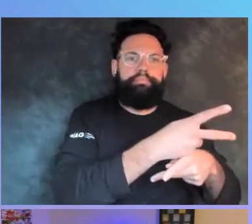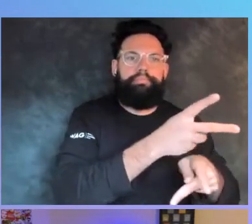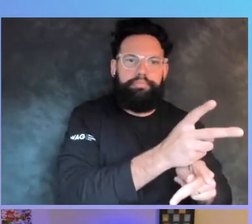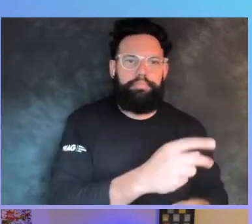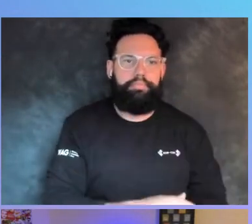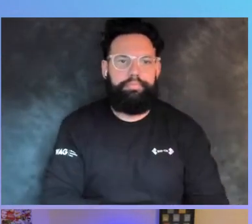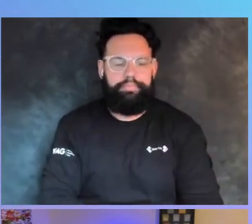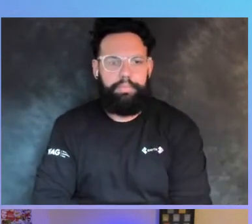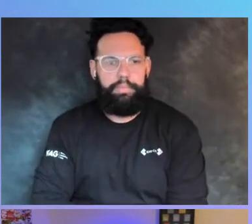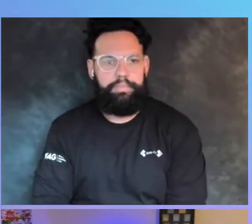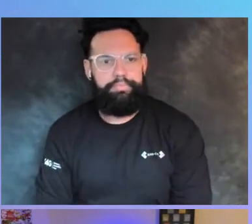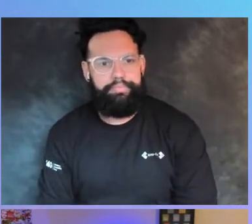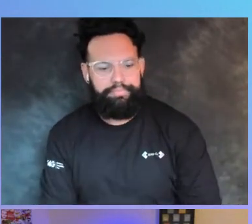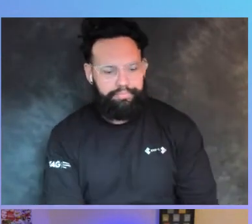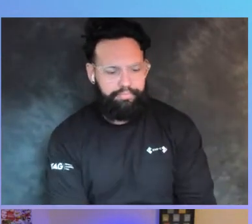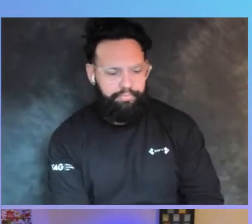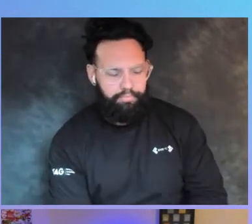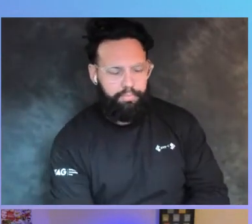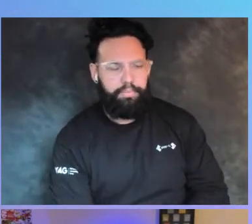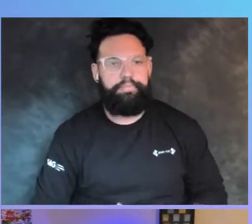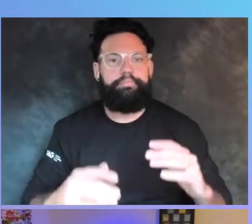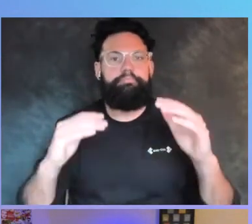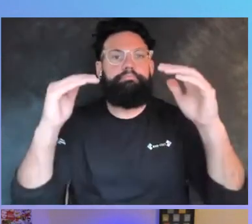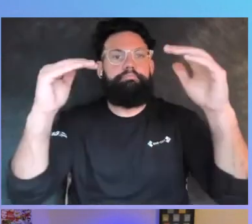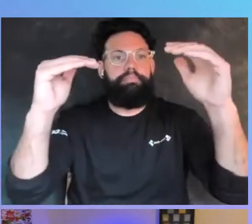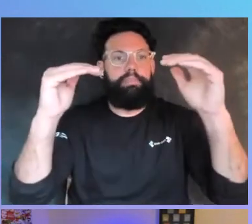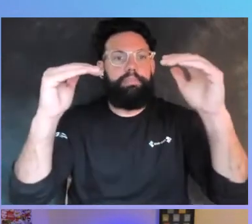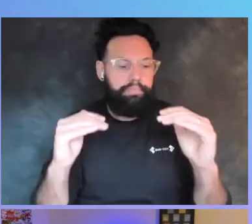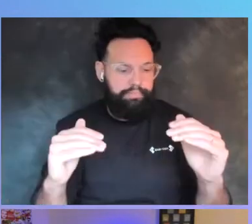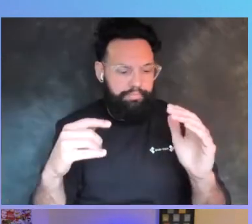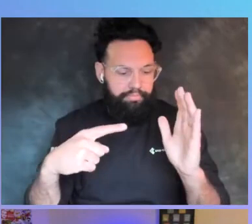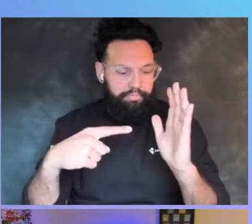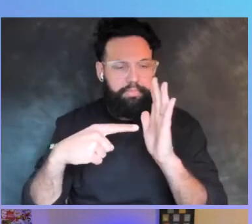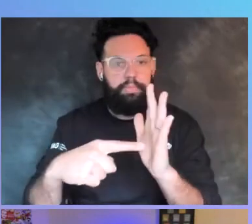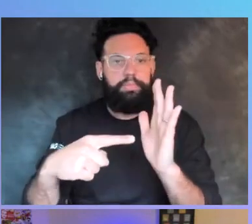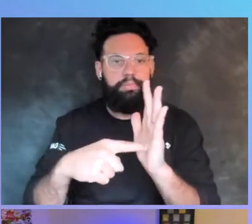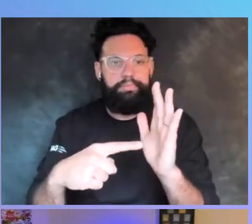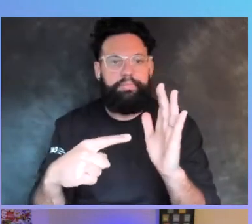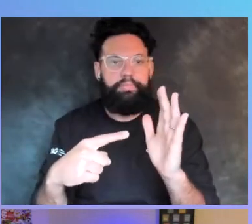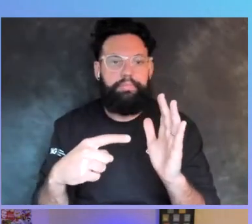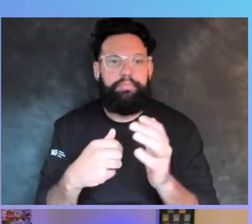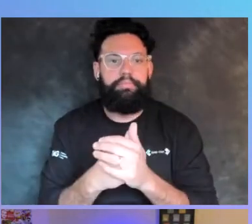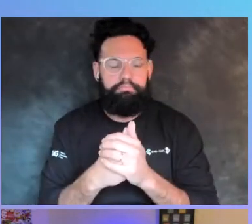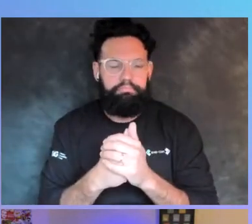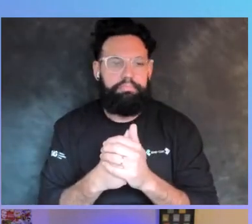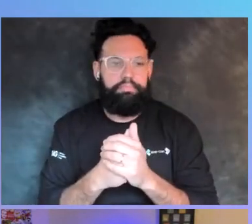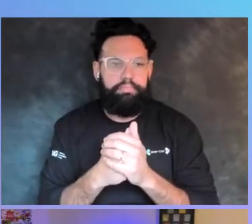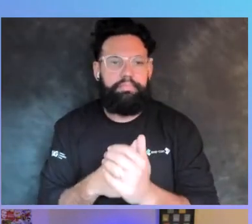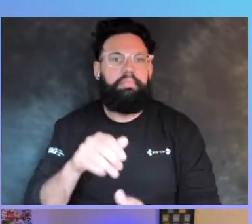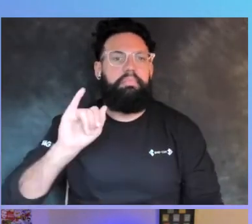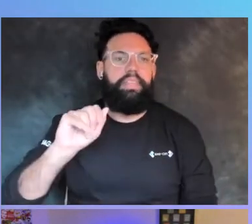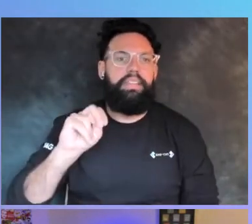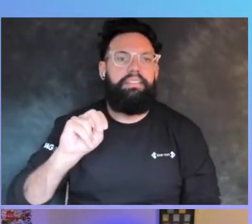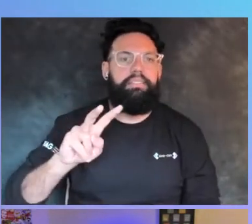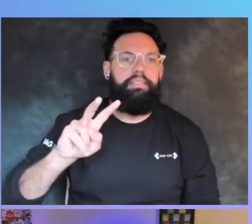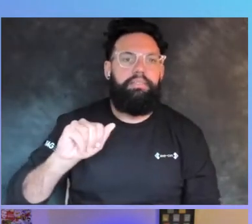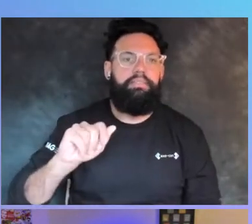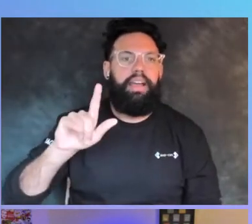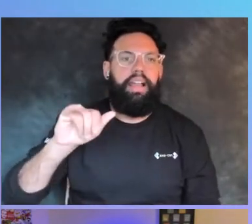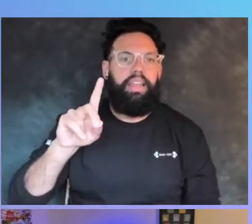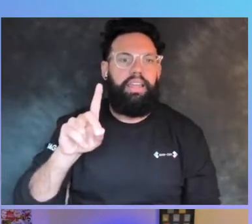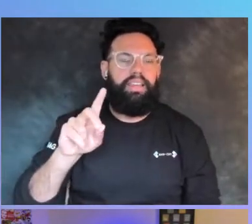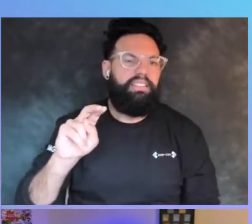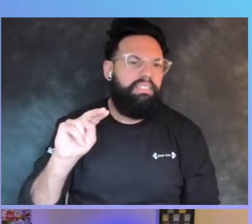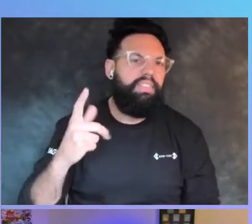The next demo I would like to show off is an invalid custom heading. So this is going to be showing the